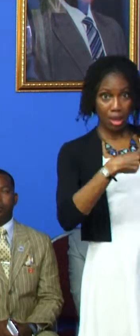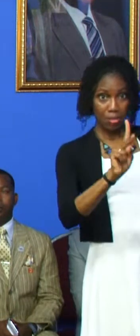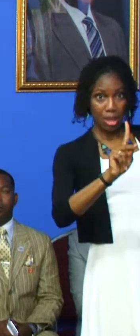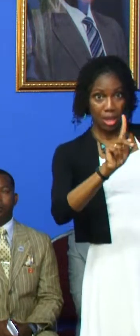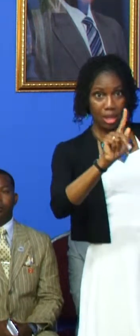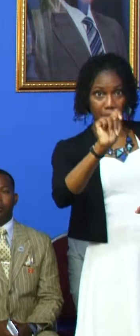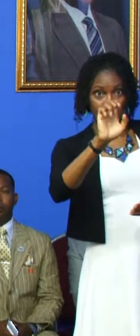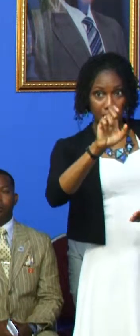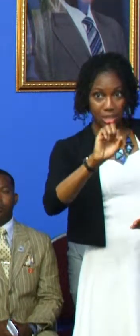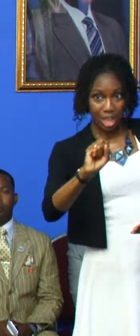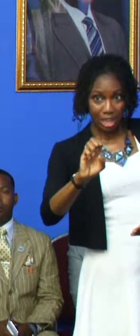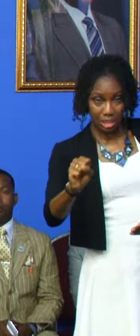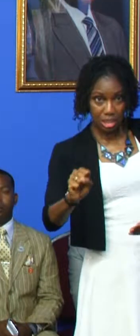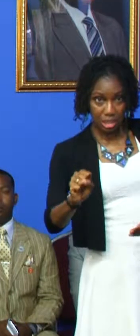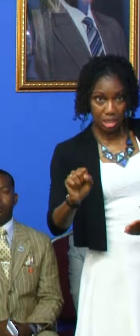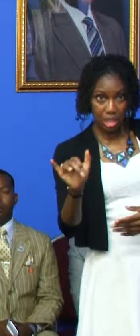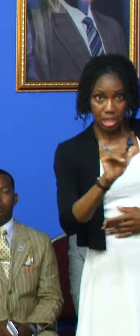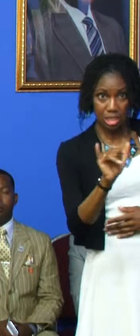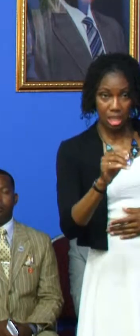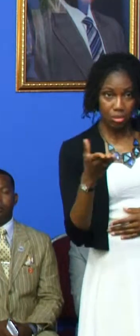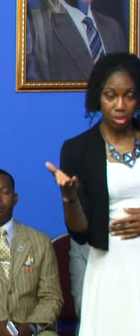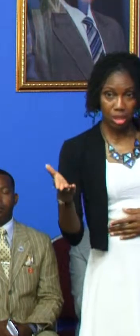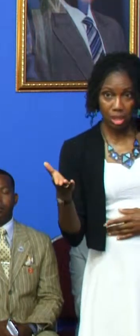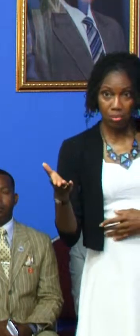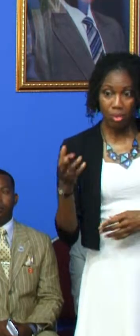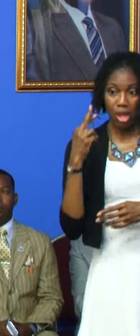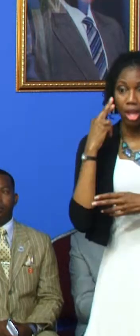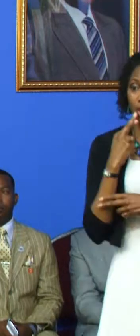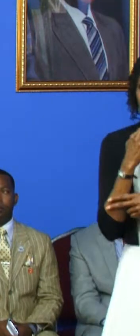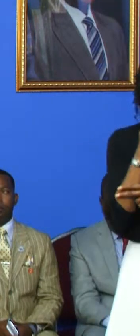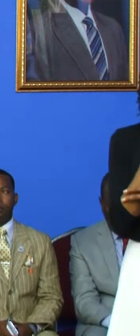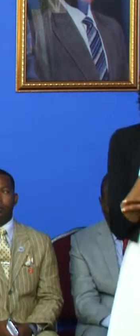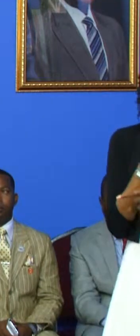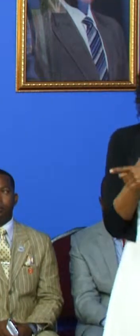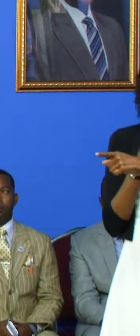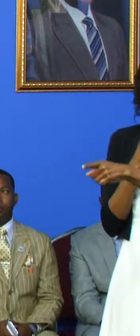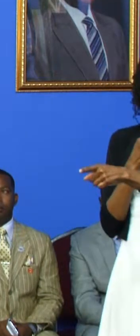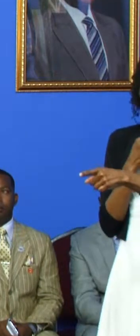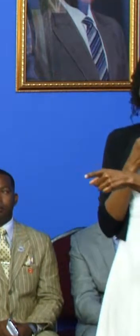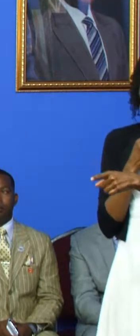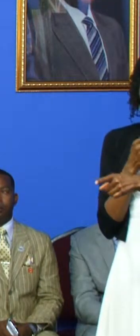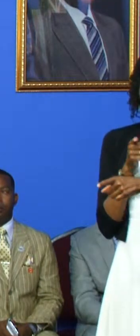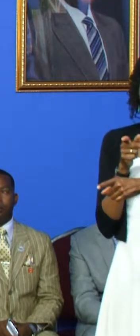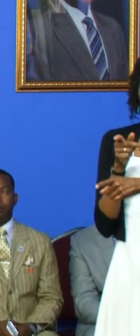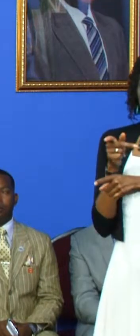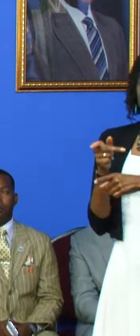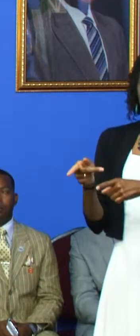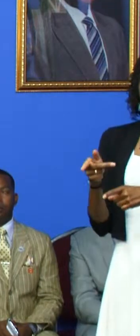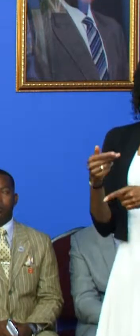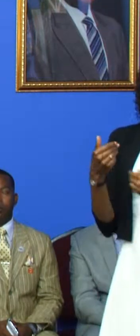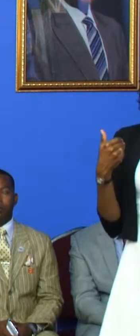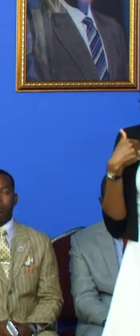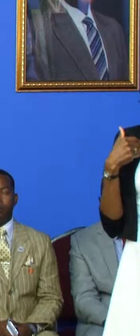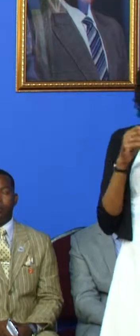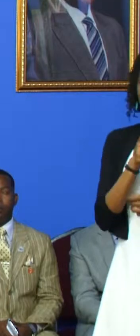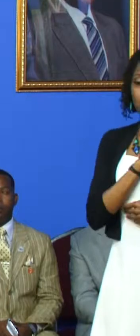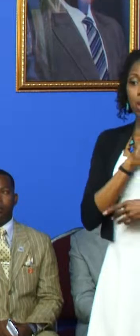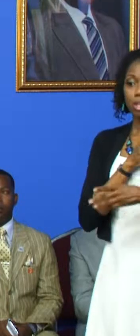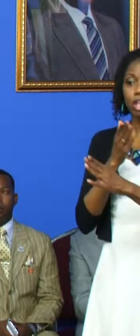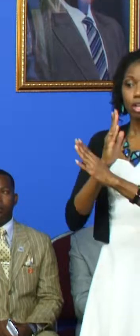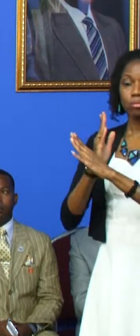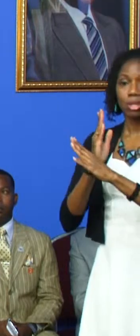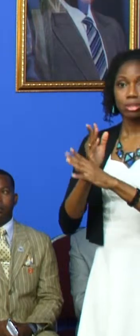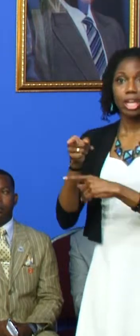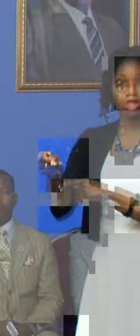pay, and they build their restaurants on a block that the police going to protect, that I'm paying the